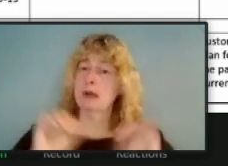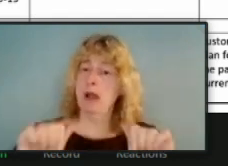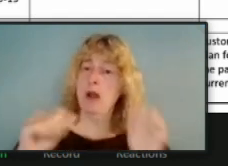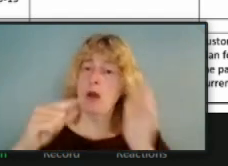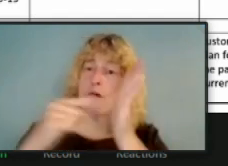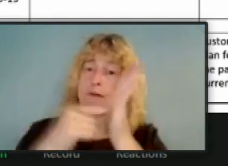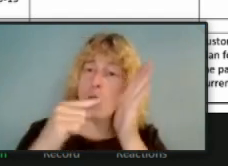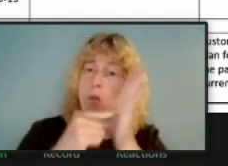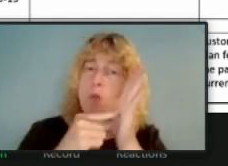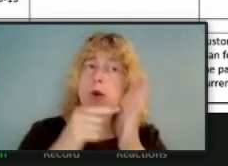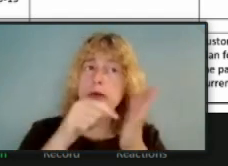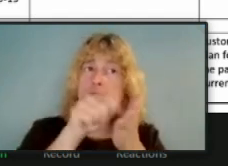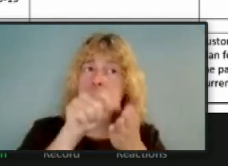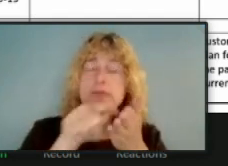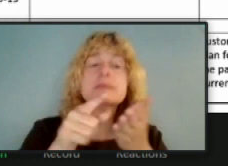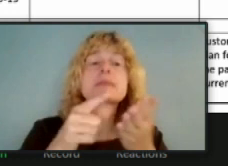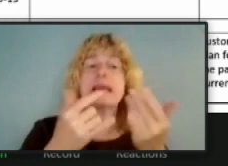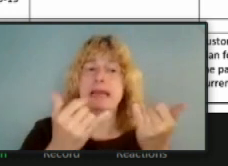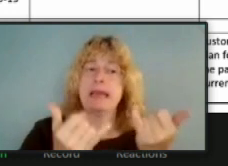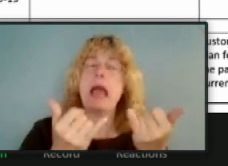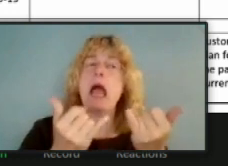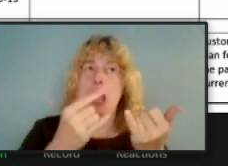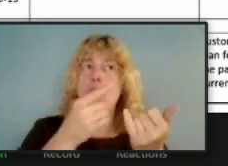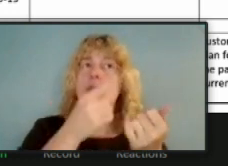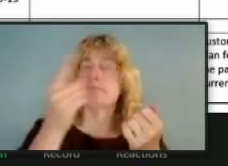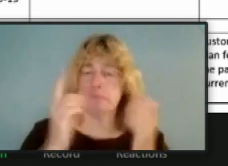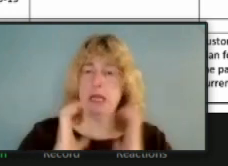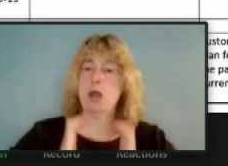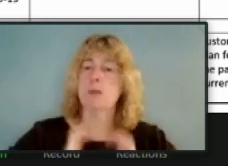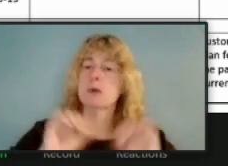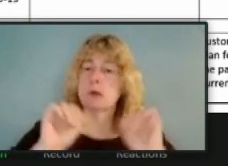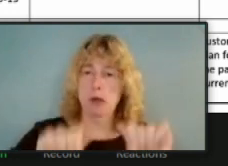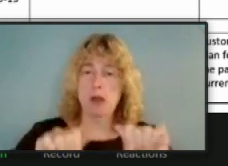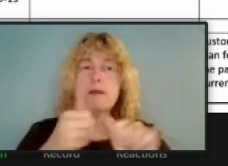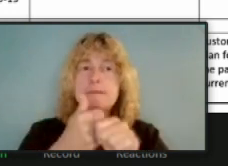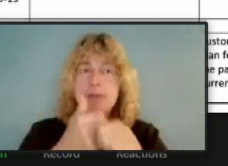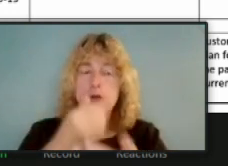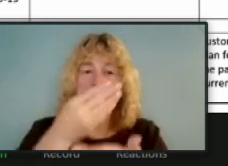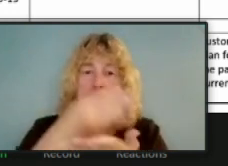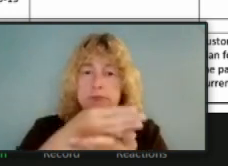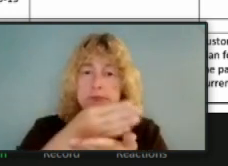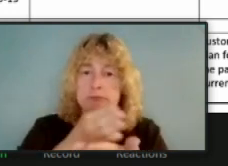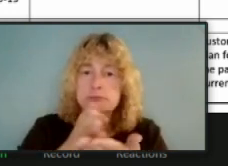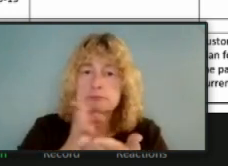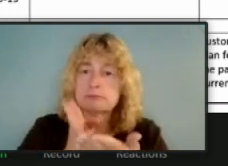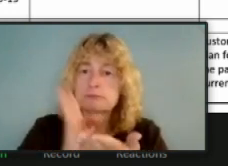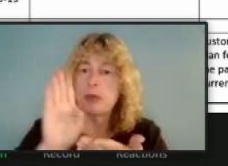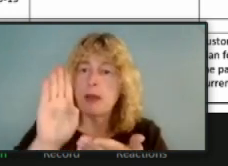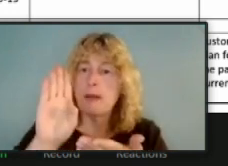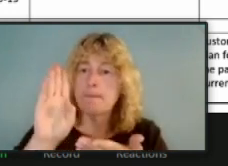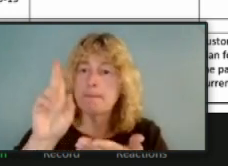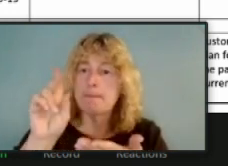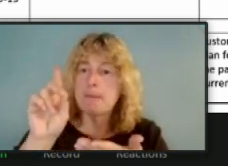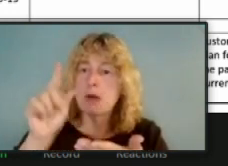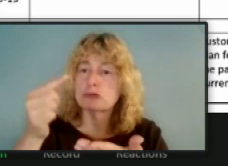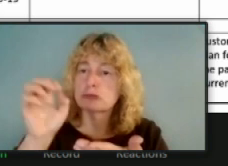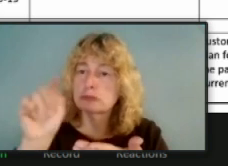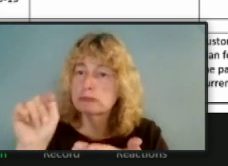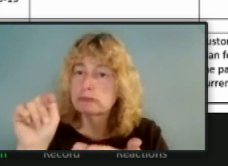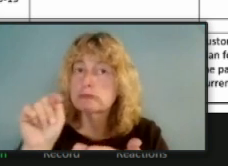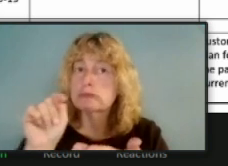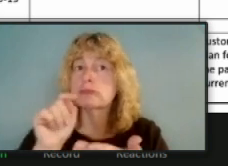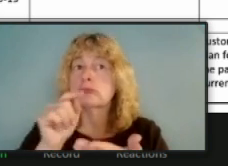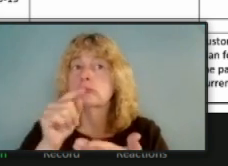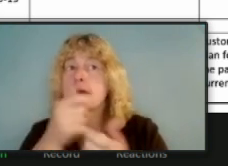specific budget depending on their income and depending on whether they have combined account or just gas or